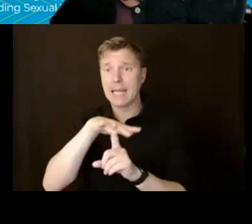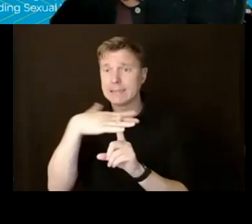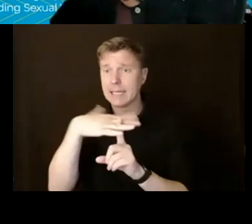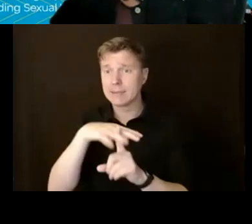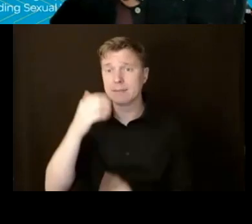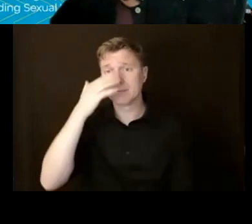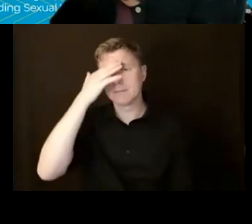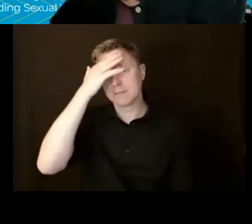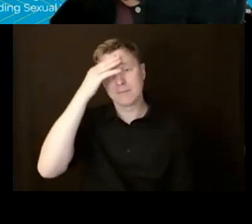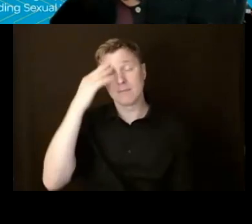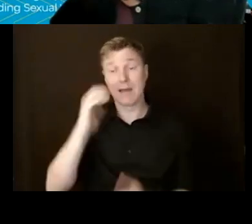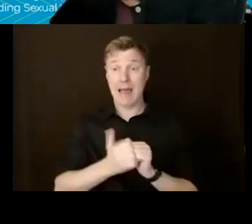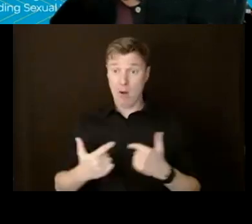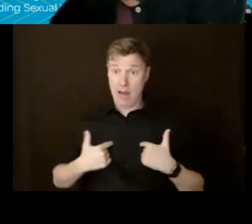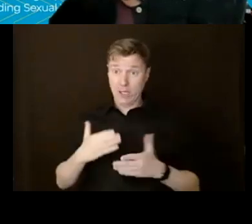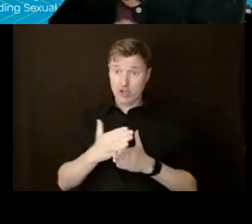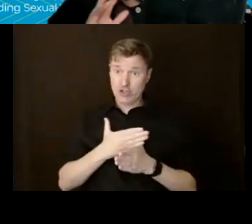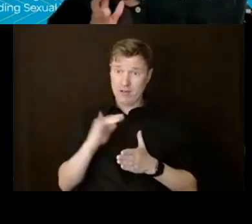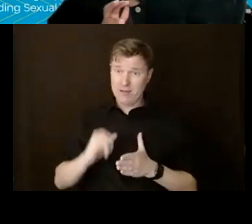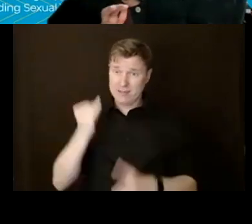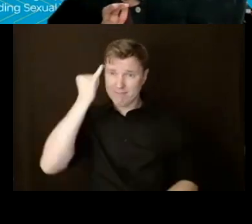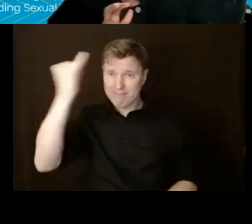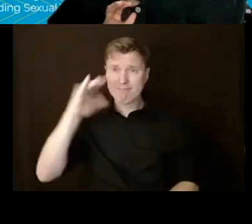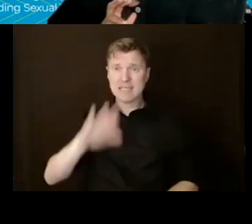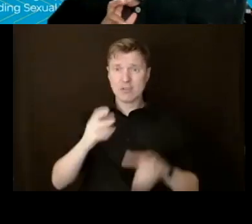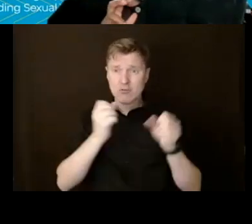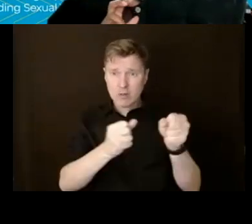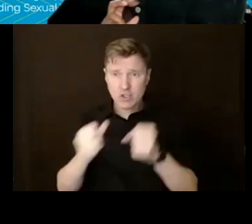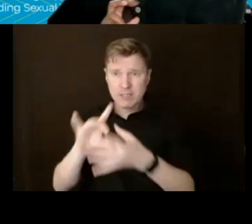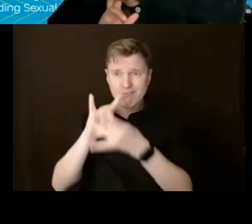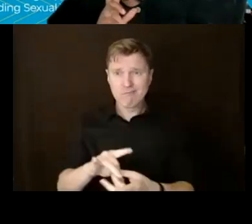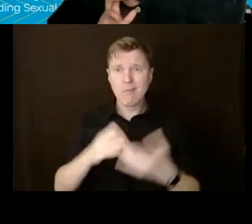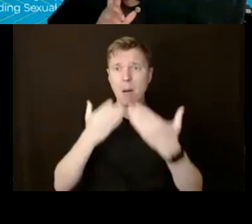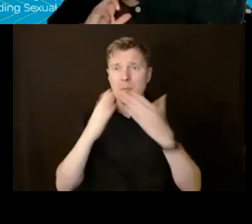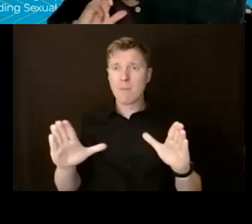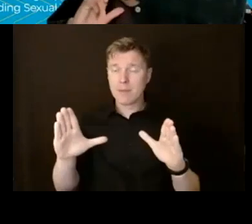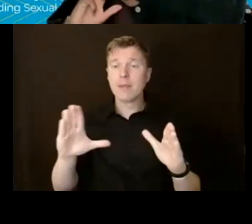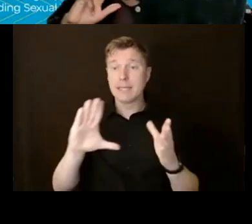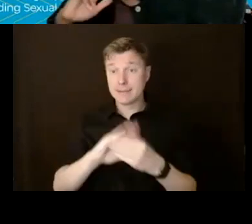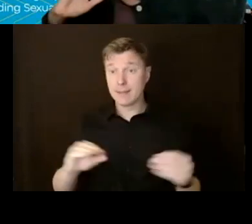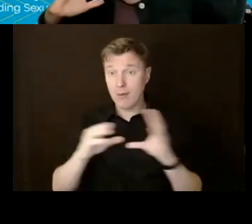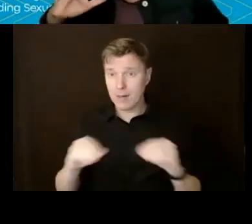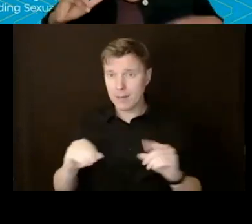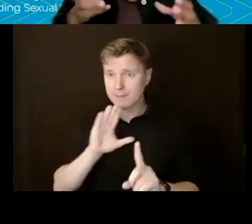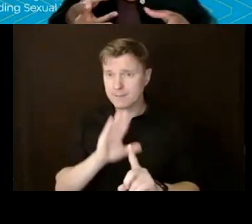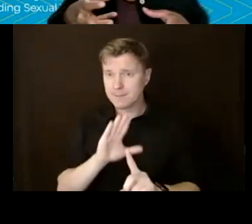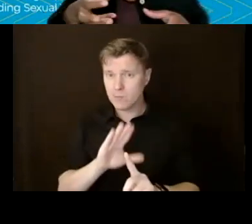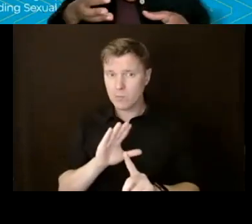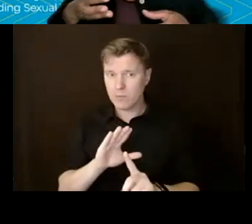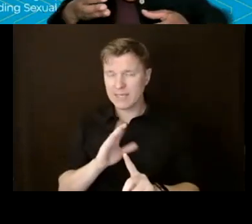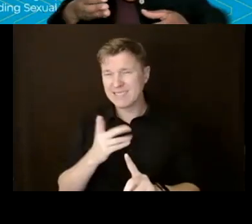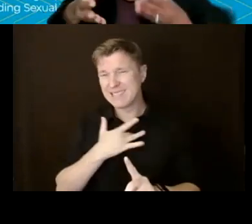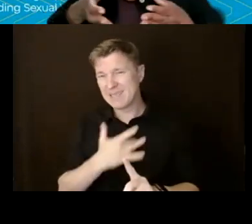I share this idea and the strategy around public narrative is typically in a very like